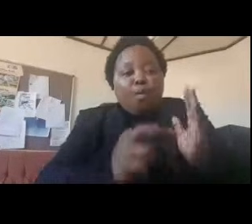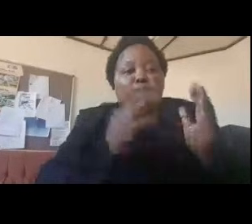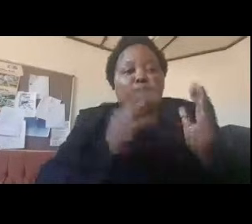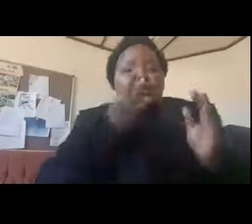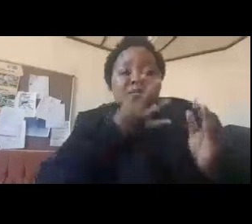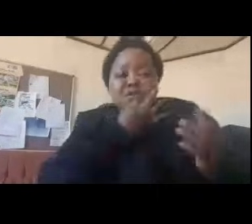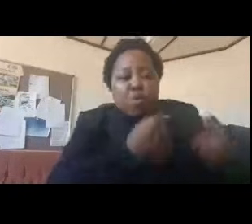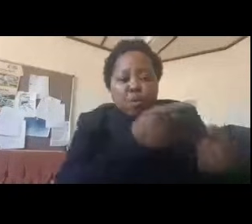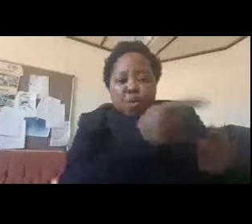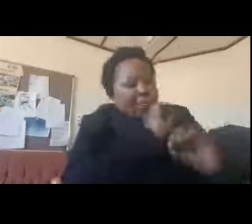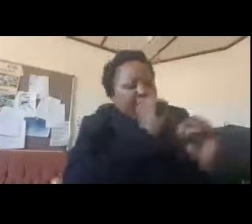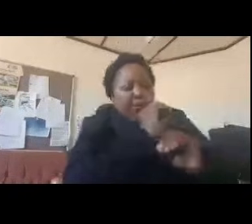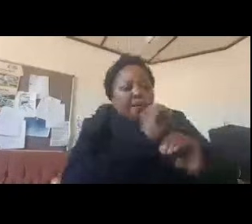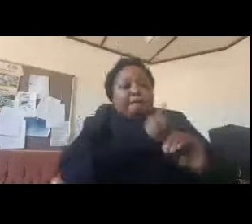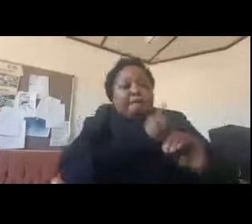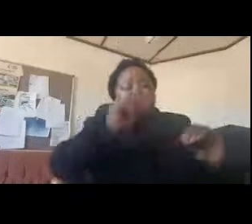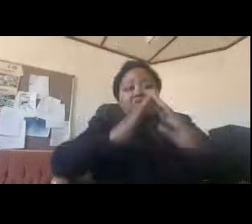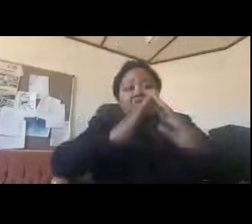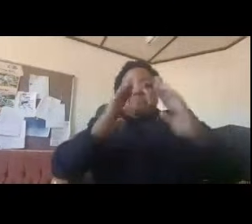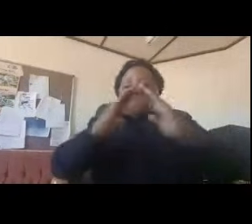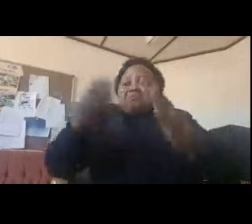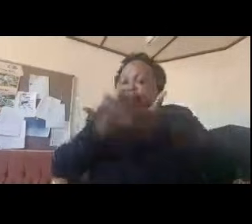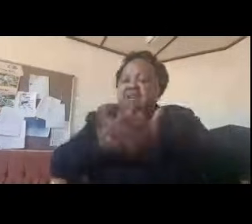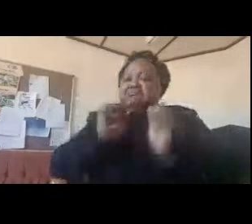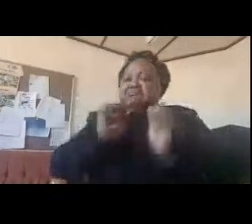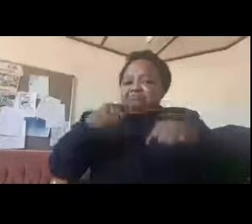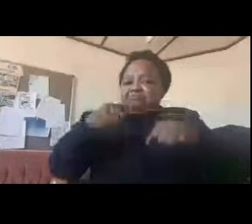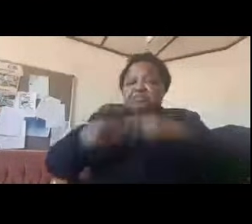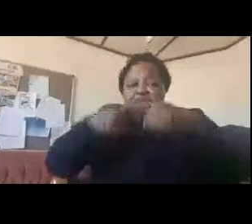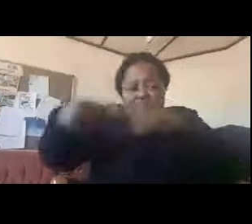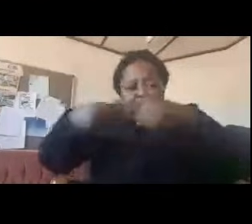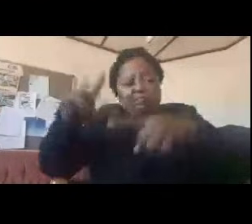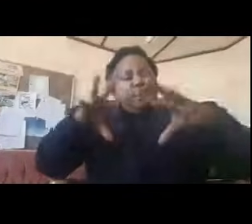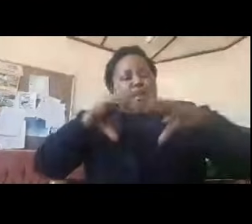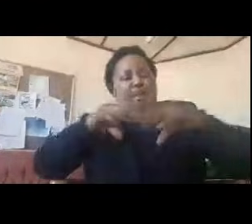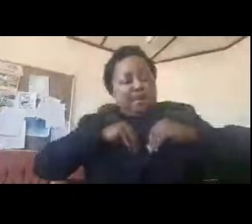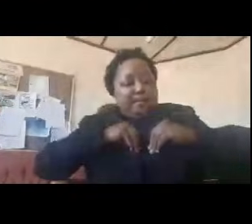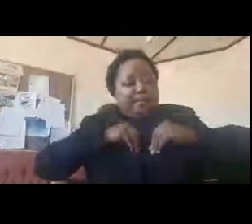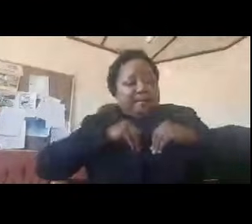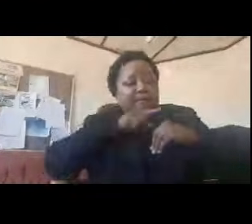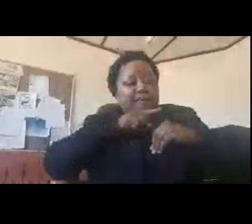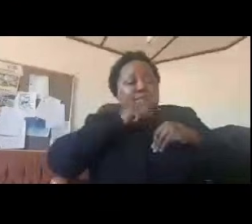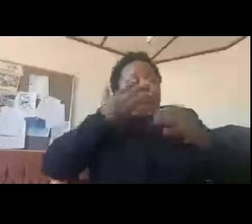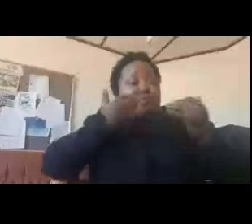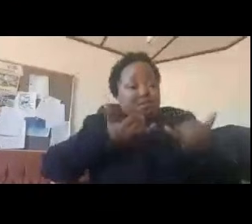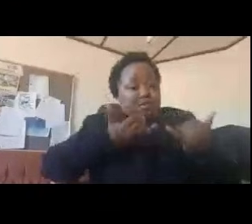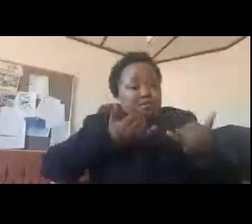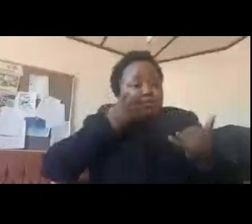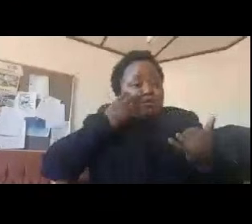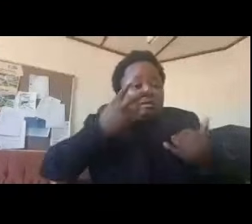community whispers, it's okay. And the whisper is louder than the law.